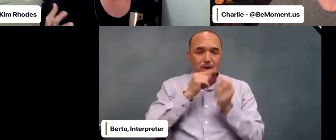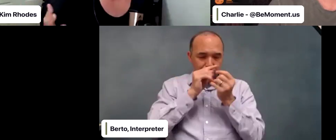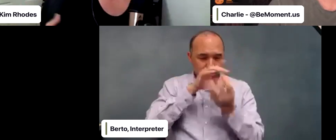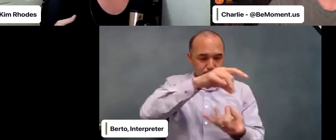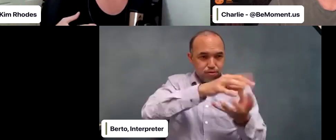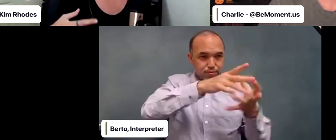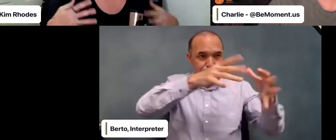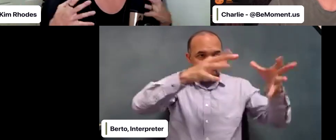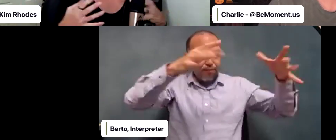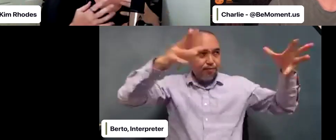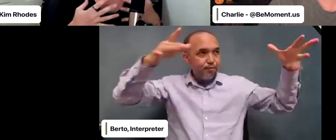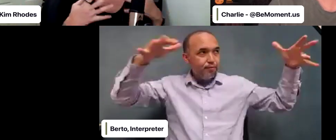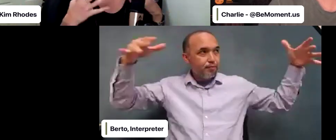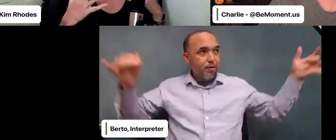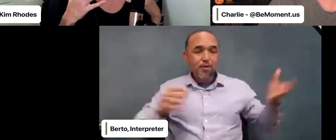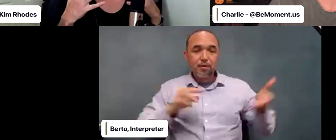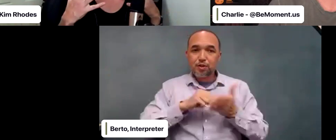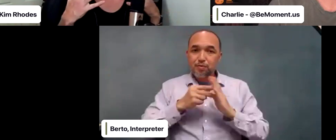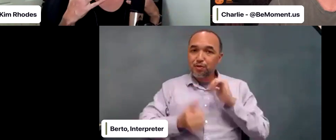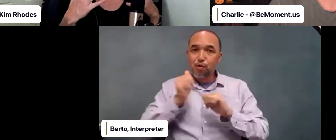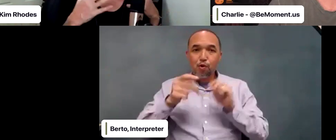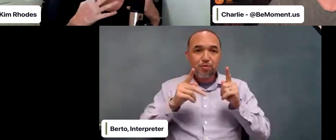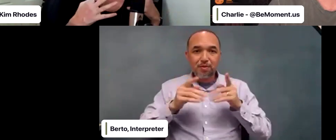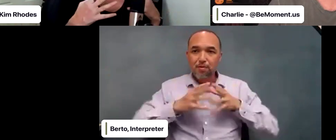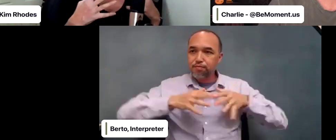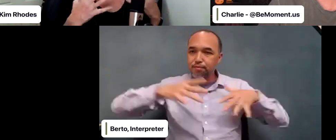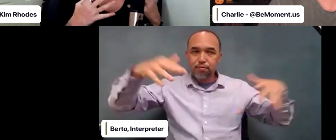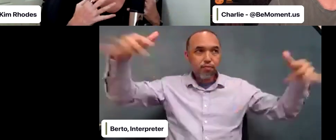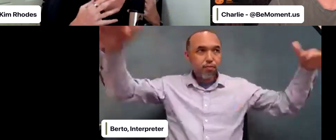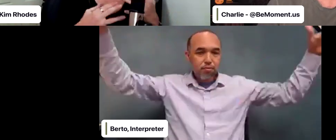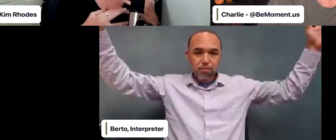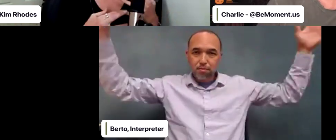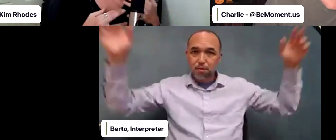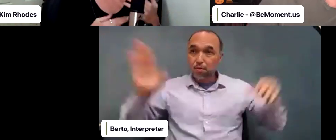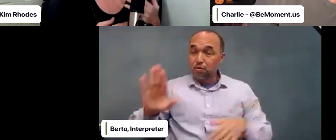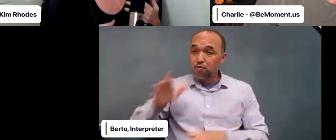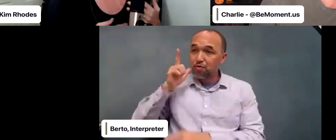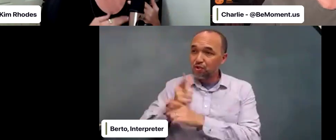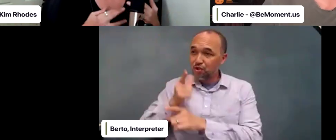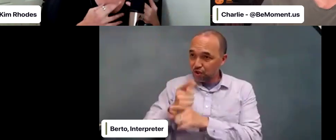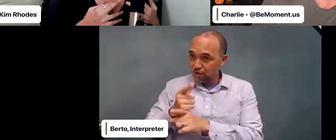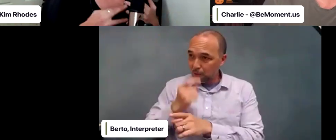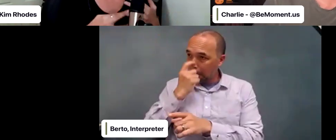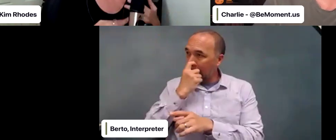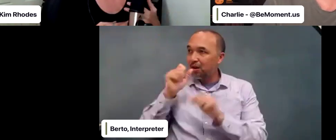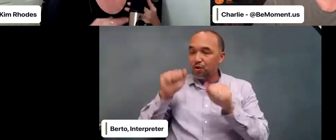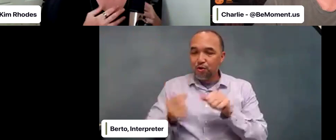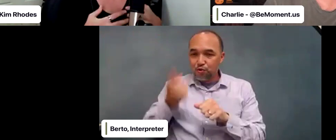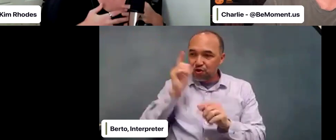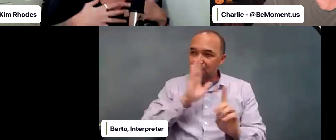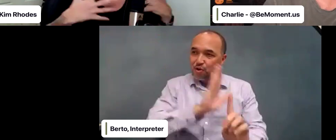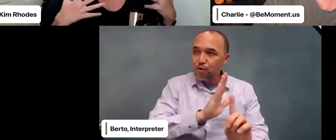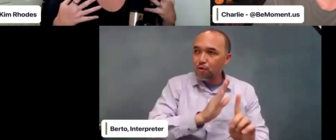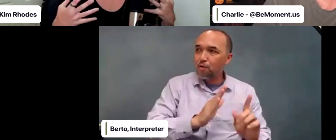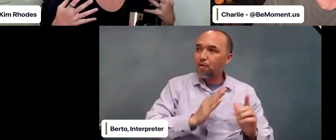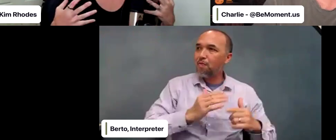on. And so your sister was able to look at her lessons through addiction and the way she died in a